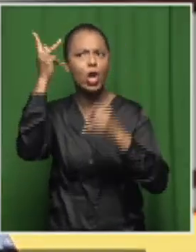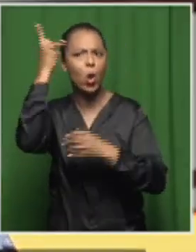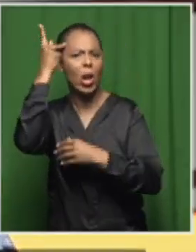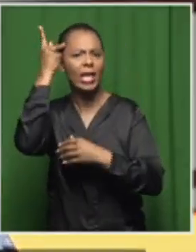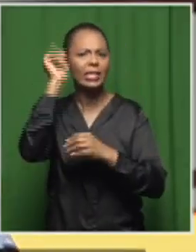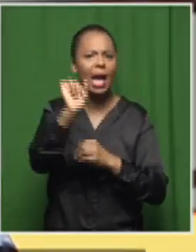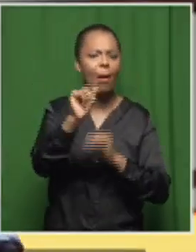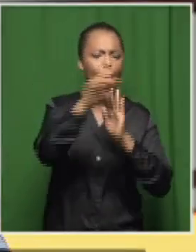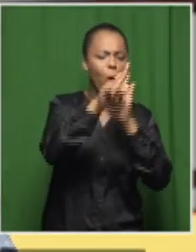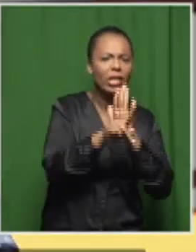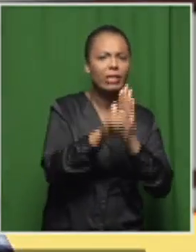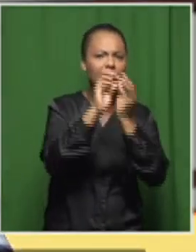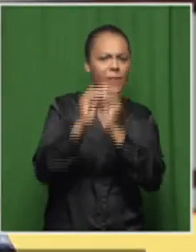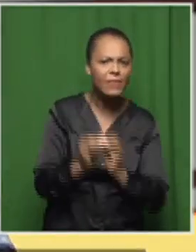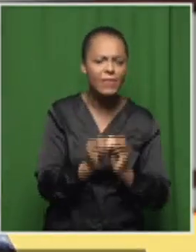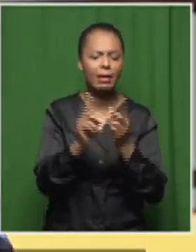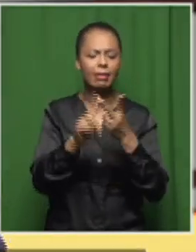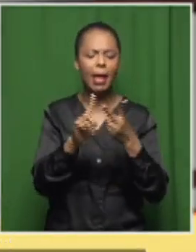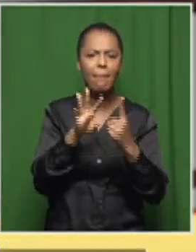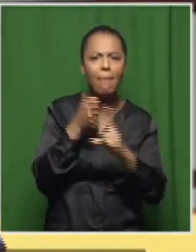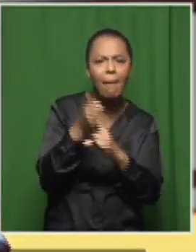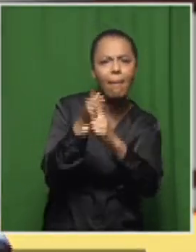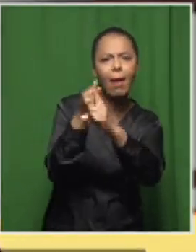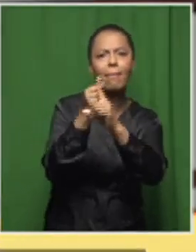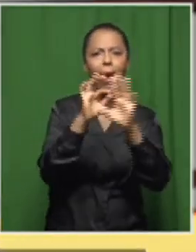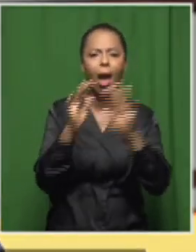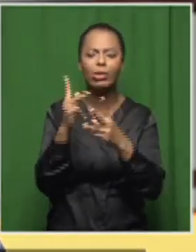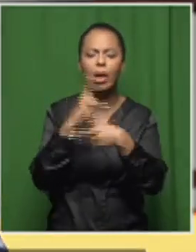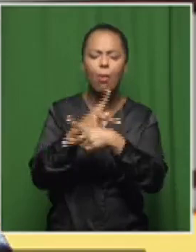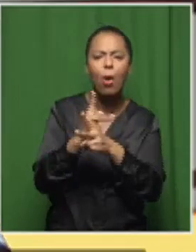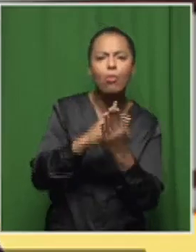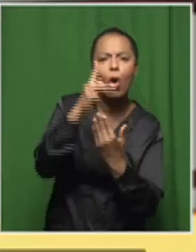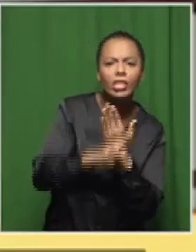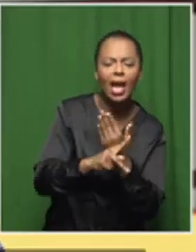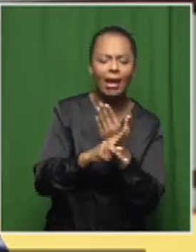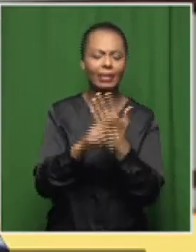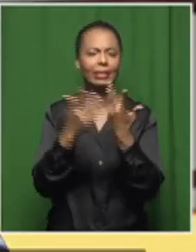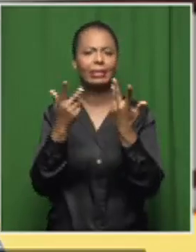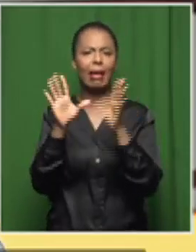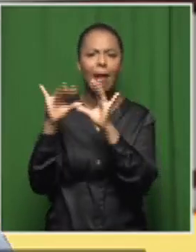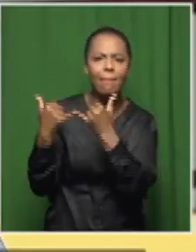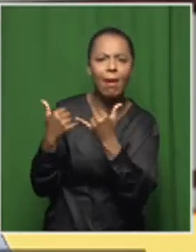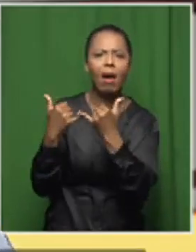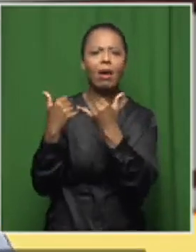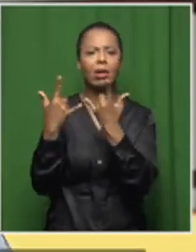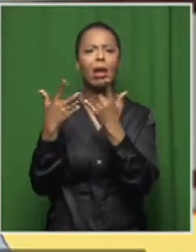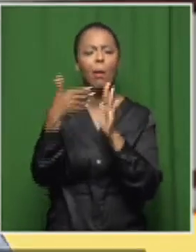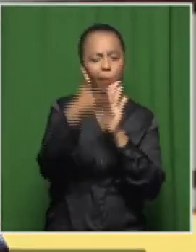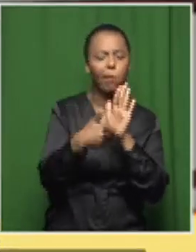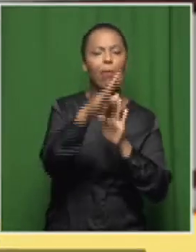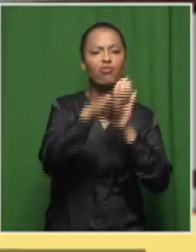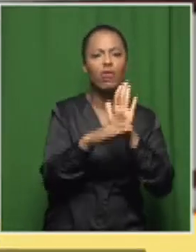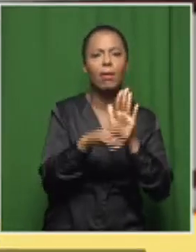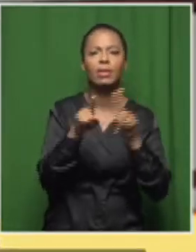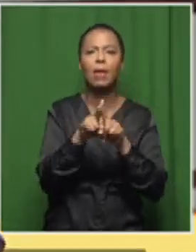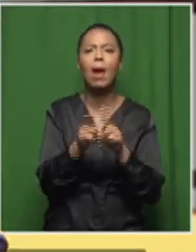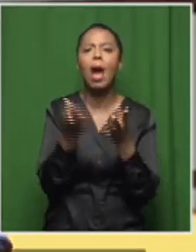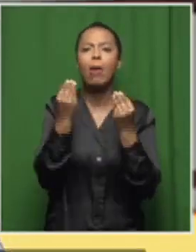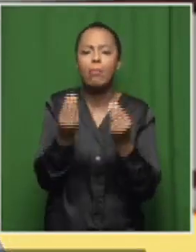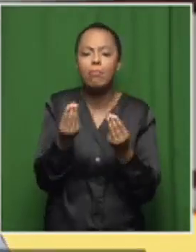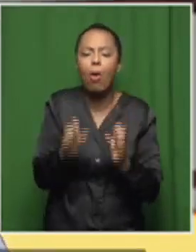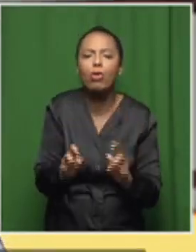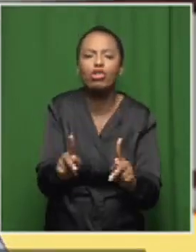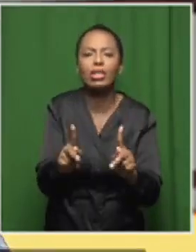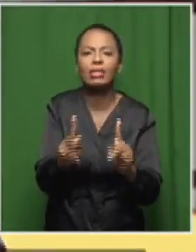have ideas about action itself, who have projects and companies and they're dealing with how to turn waste into opportunity, how to